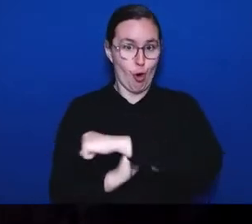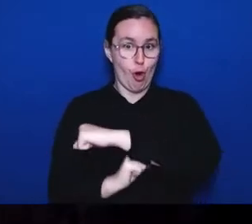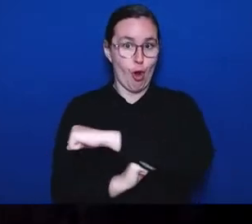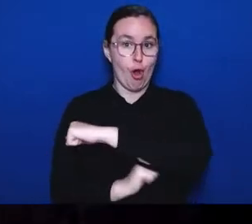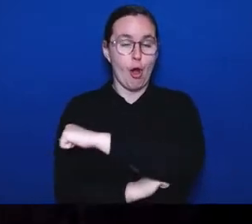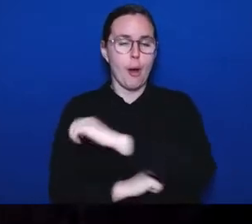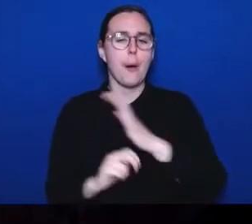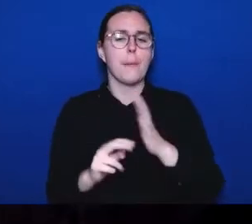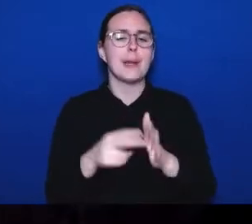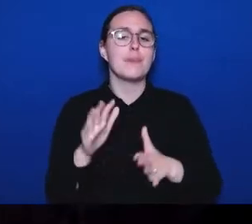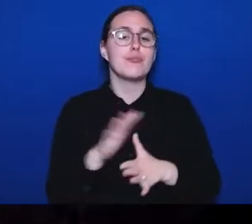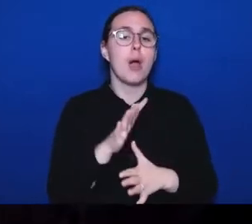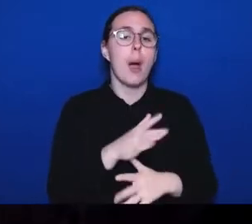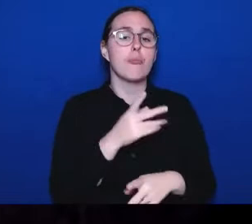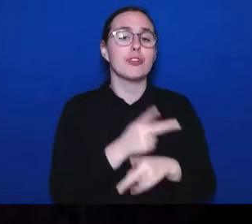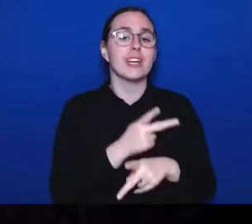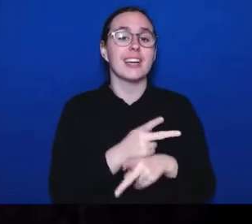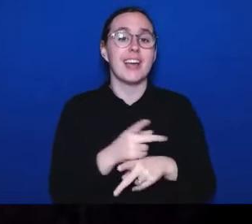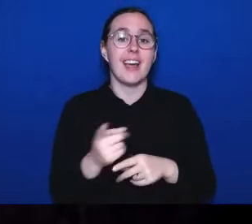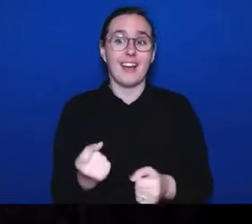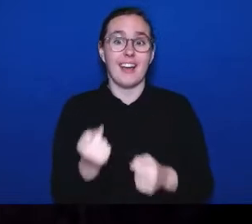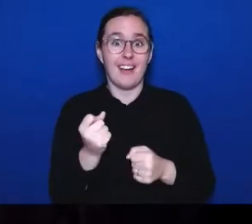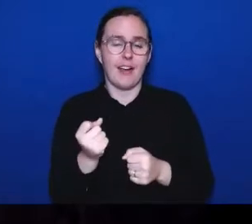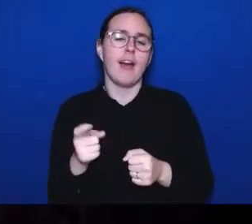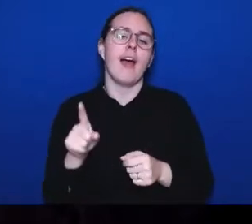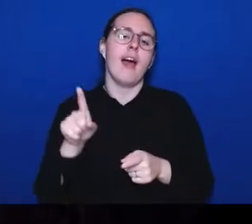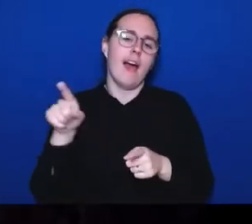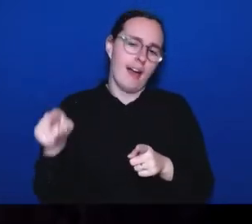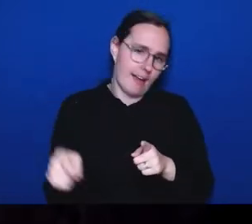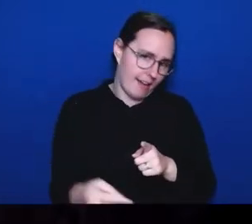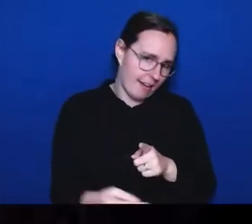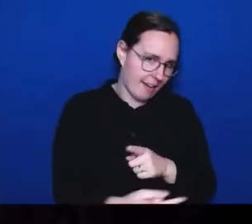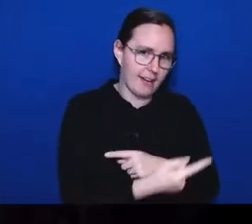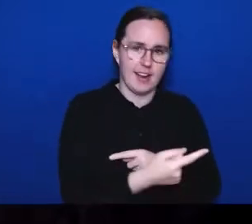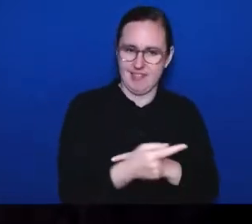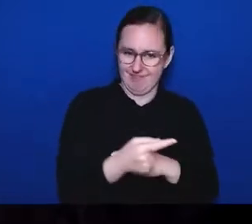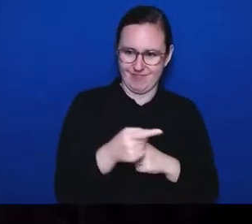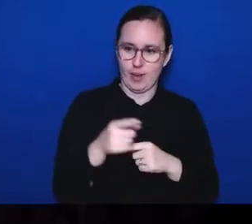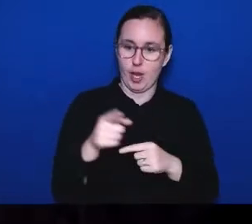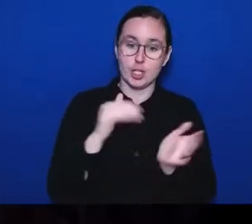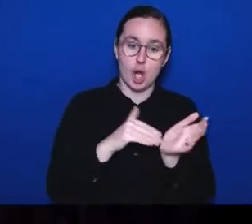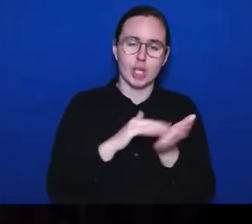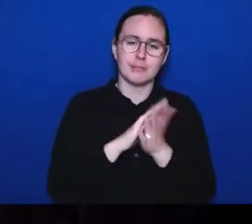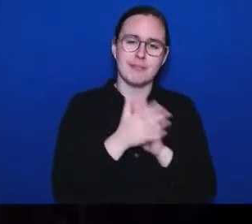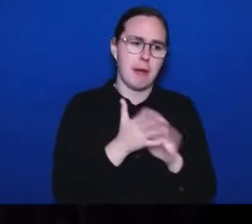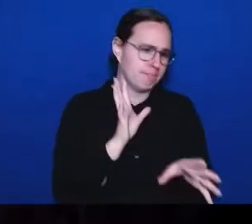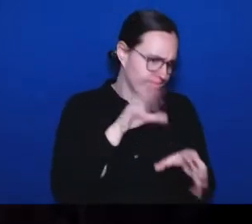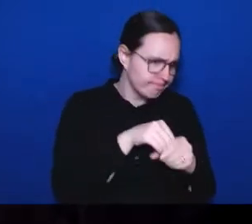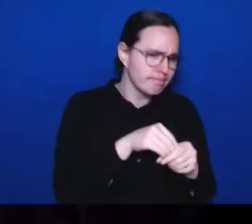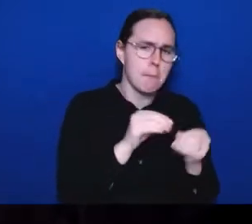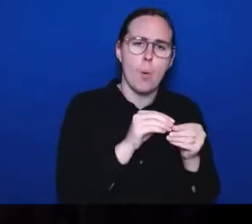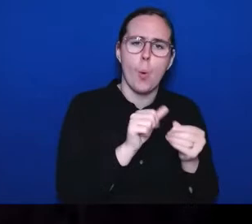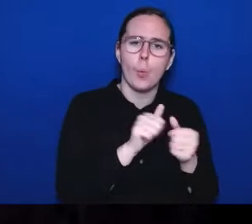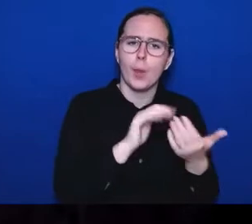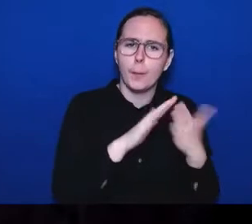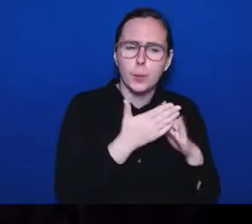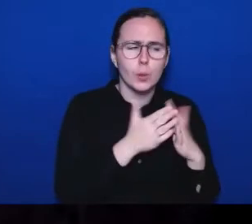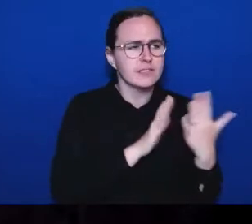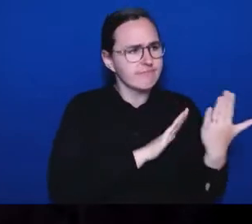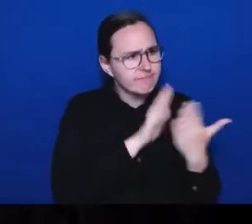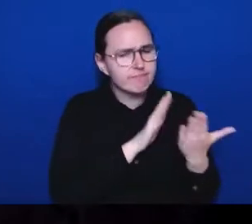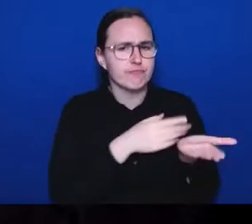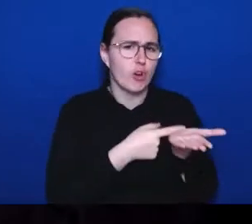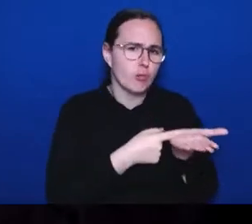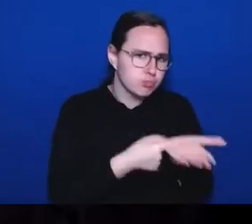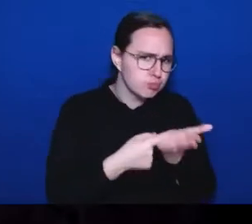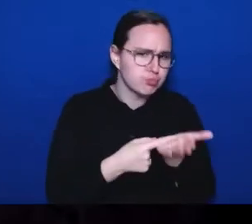allied health workers providing excellent care in the communities. That's how you respond and improve as well all of the other services